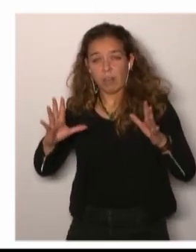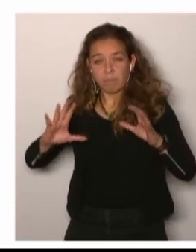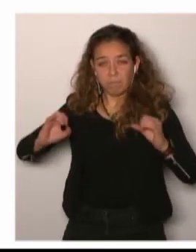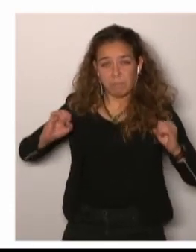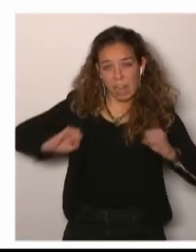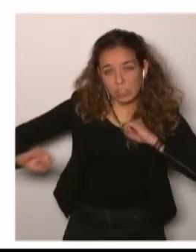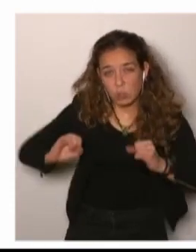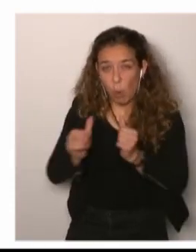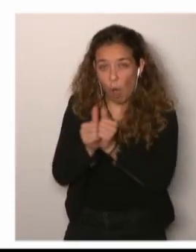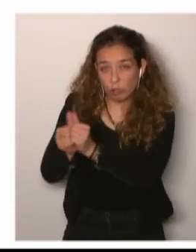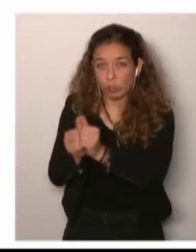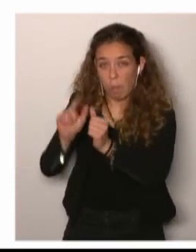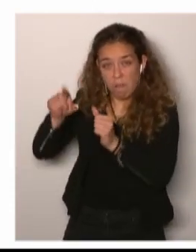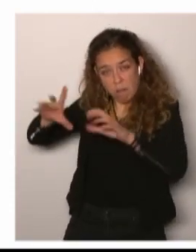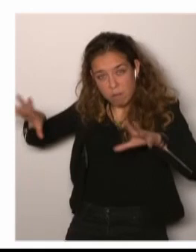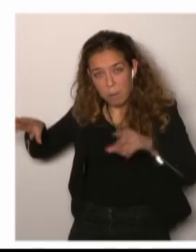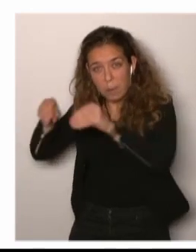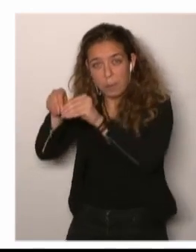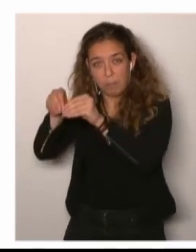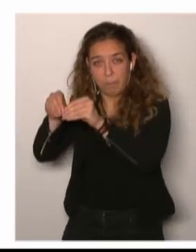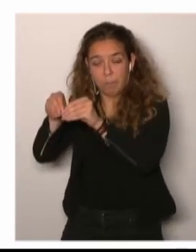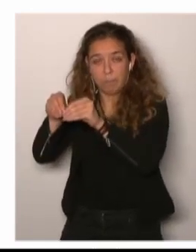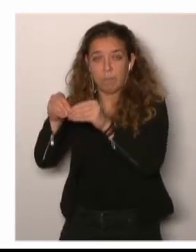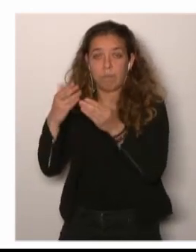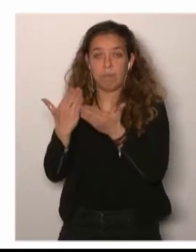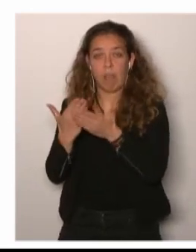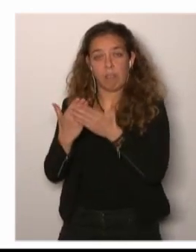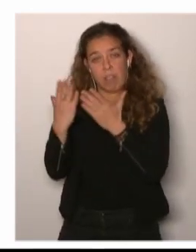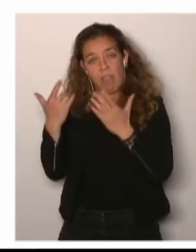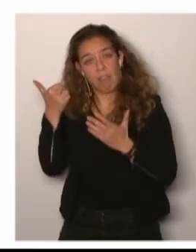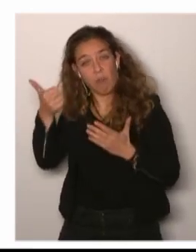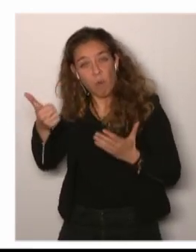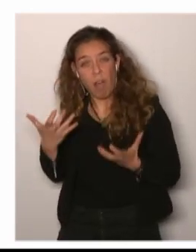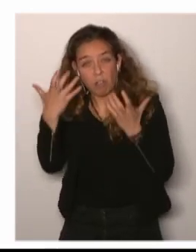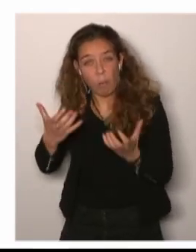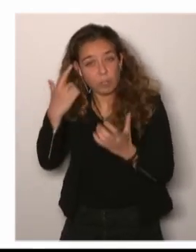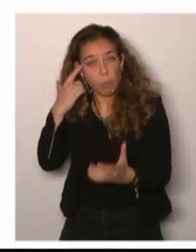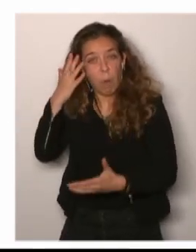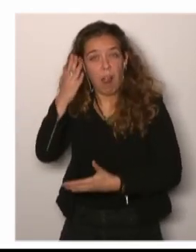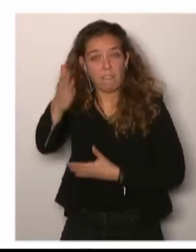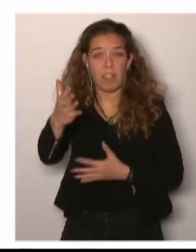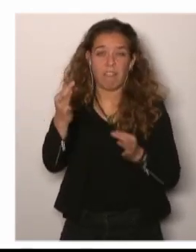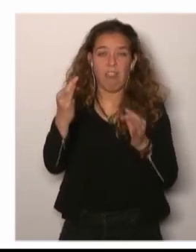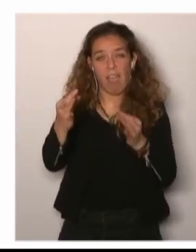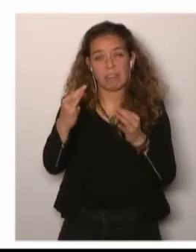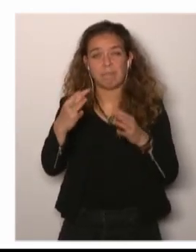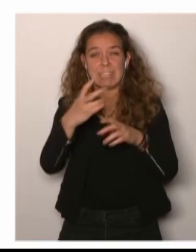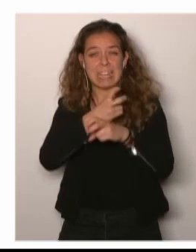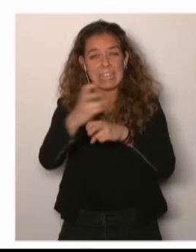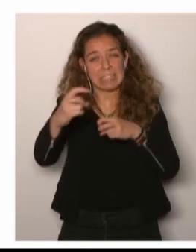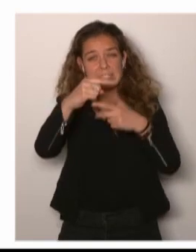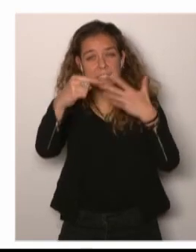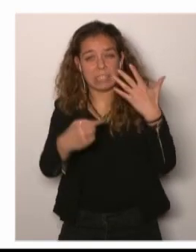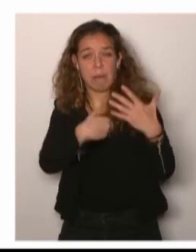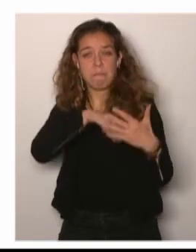is one of the ambitions in the cancer plan, is also to reduce the risk factors caused by sunbeds. And maybe a